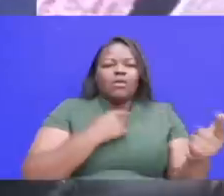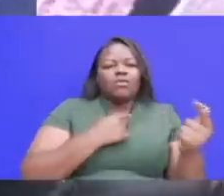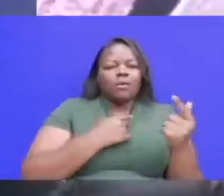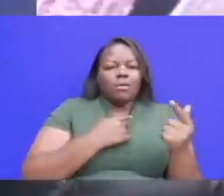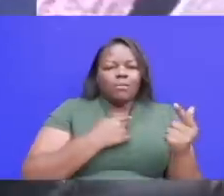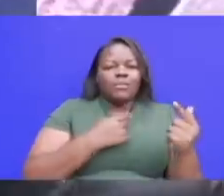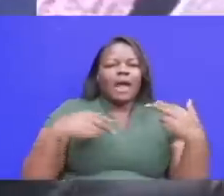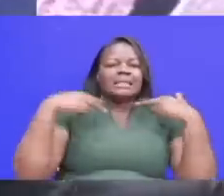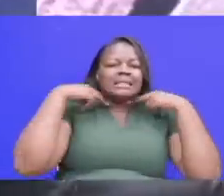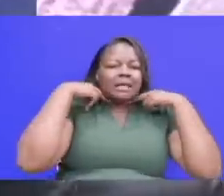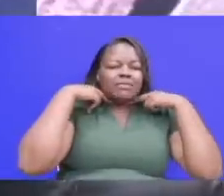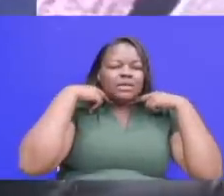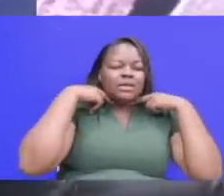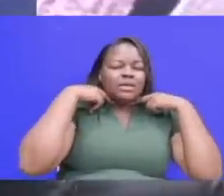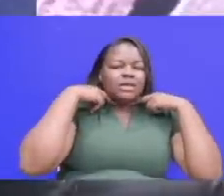a slave to